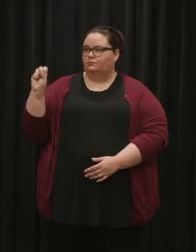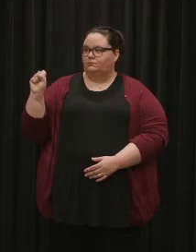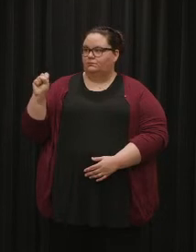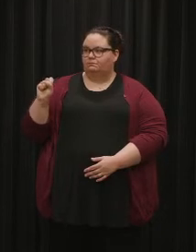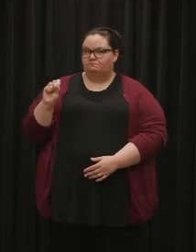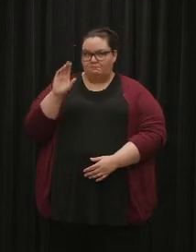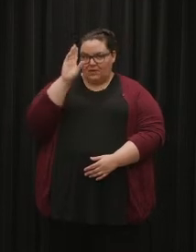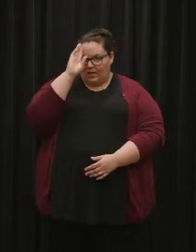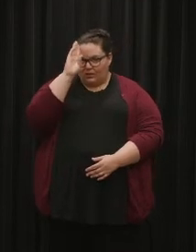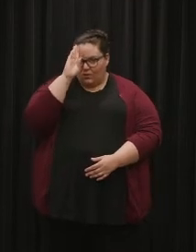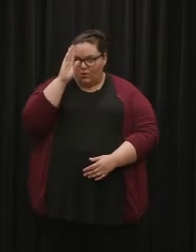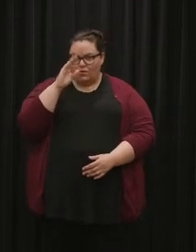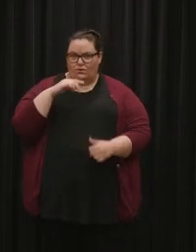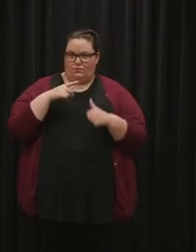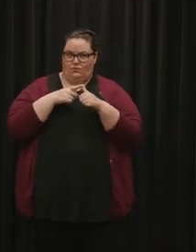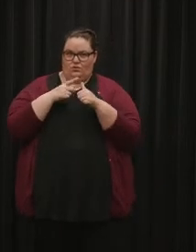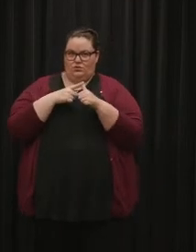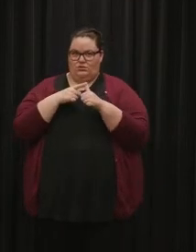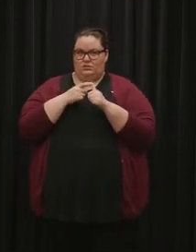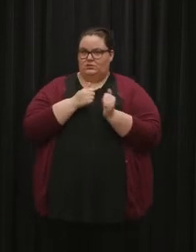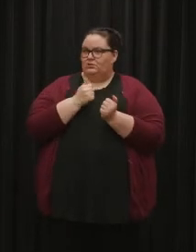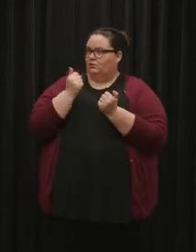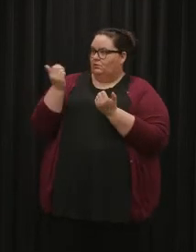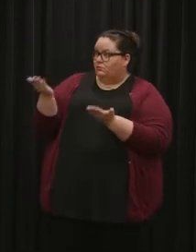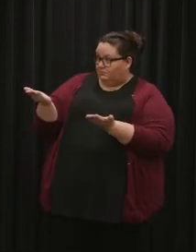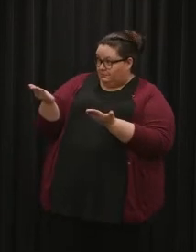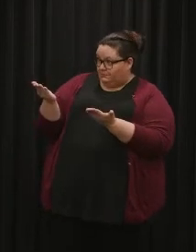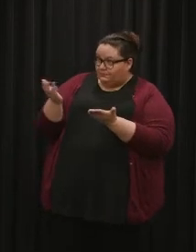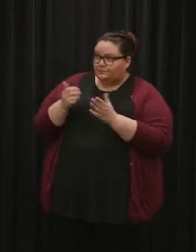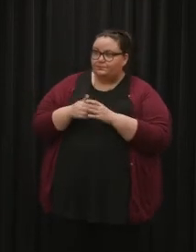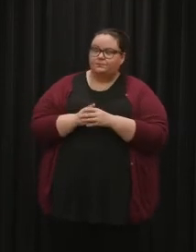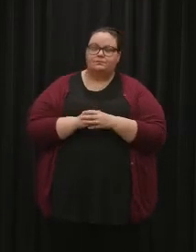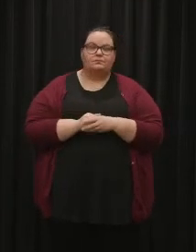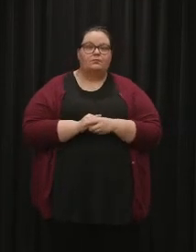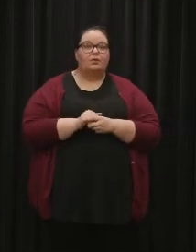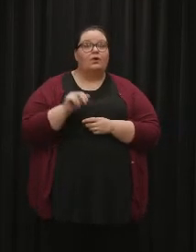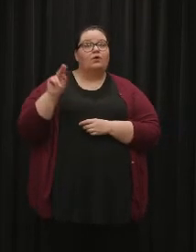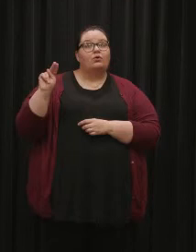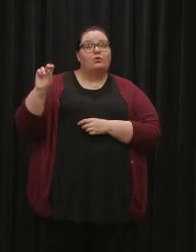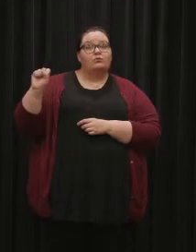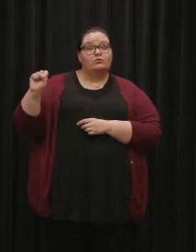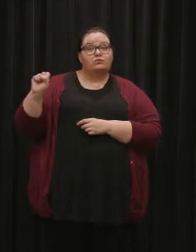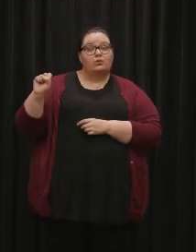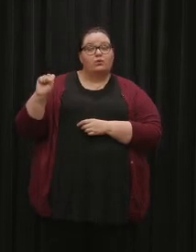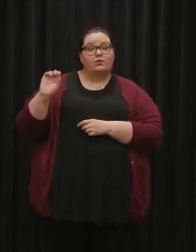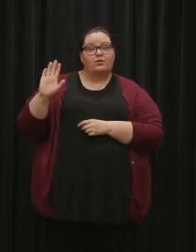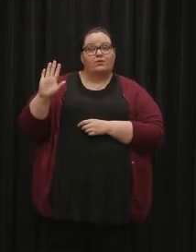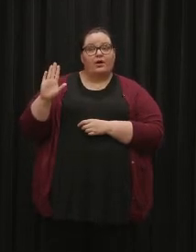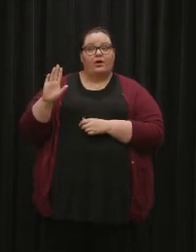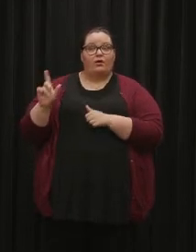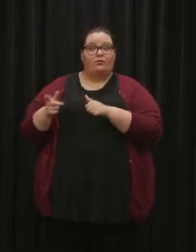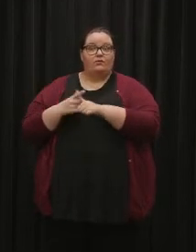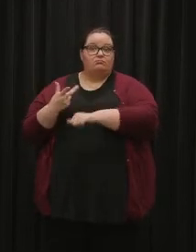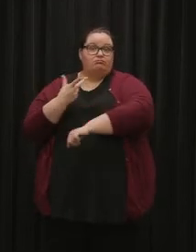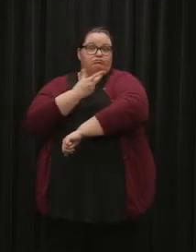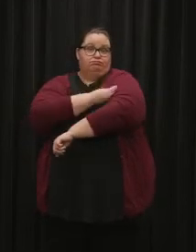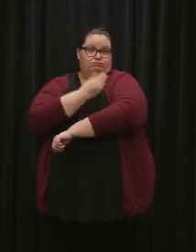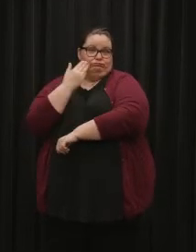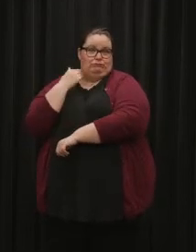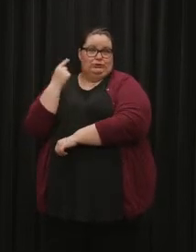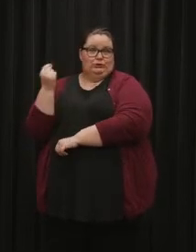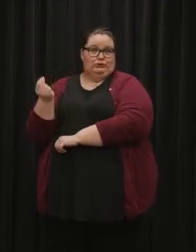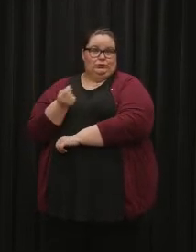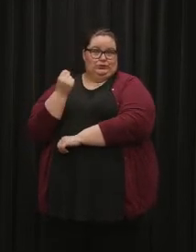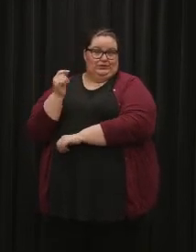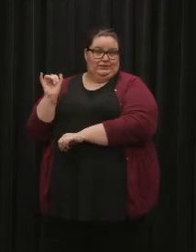Hi there. I think my first question is best suited for Dr. Russell. Nova Scotia got their first doses of the vaccine on